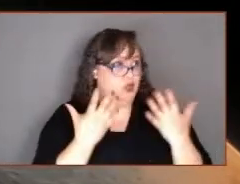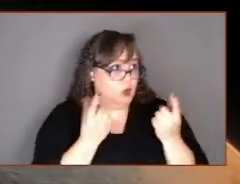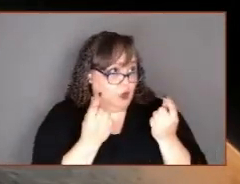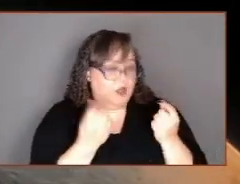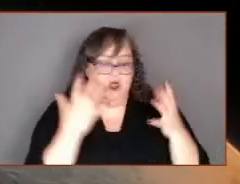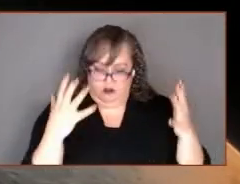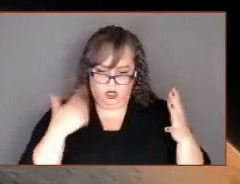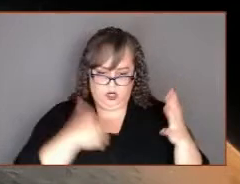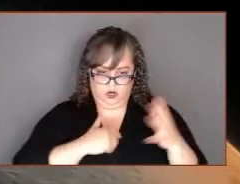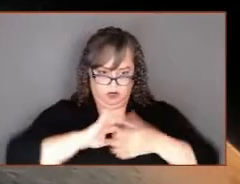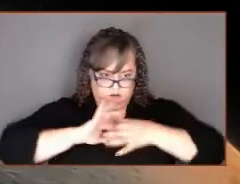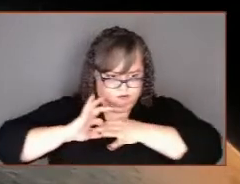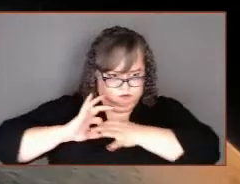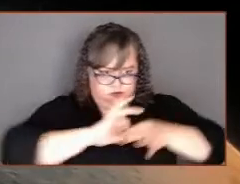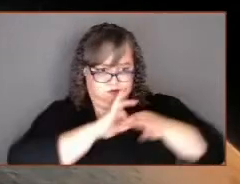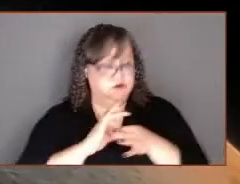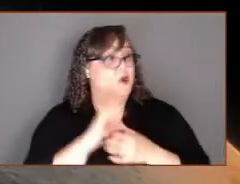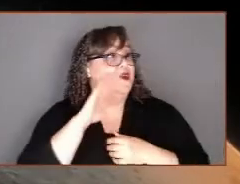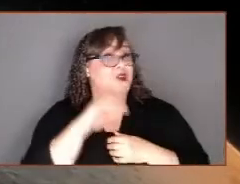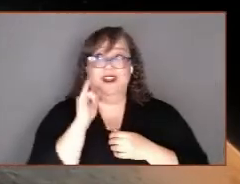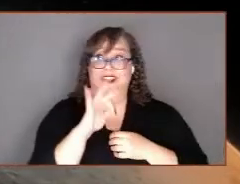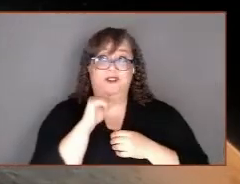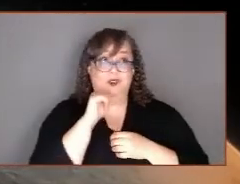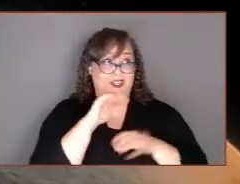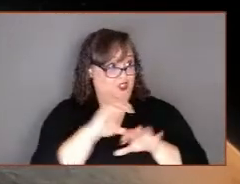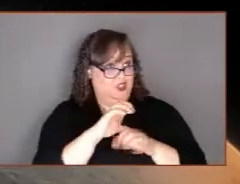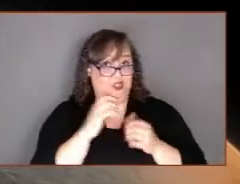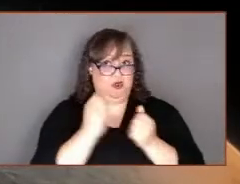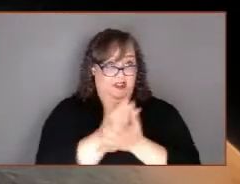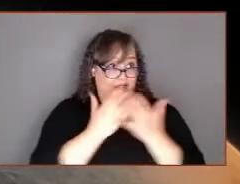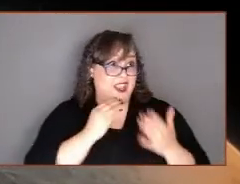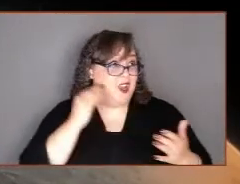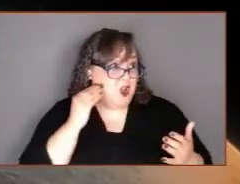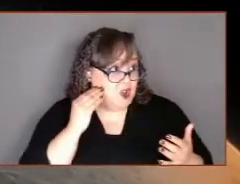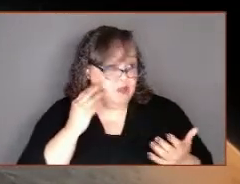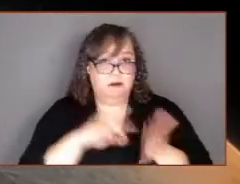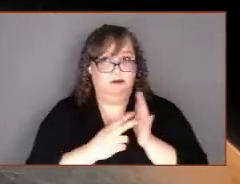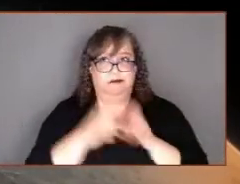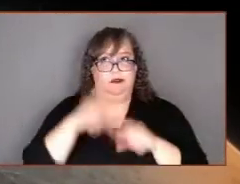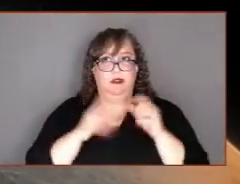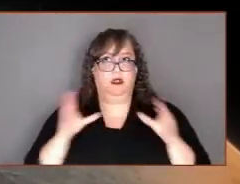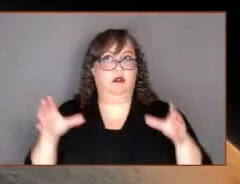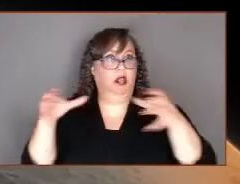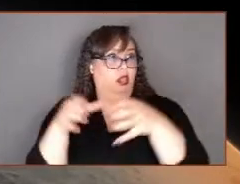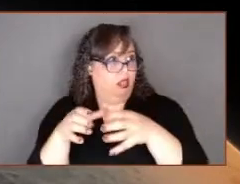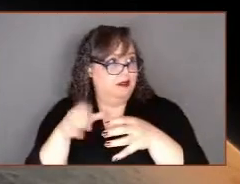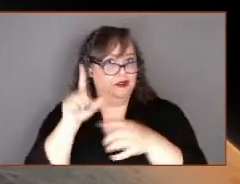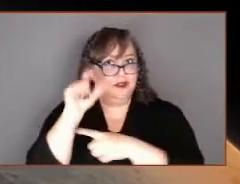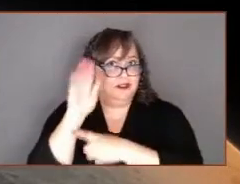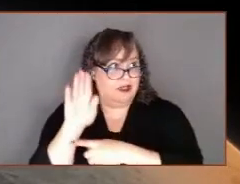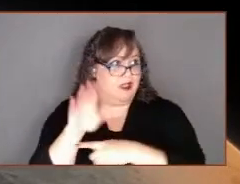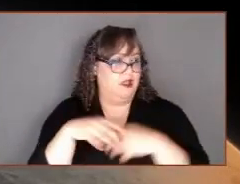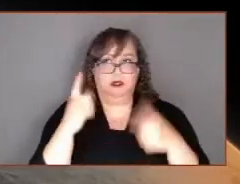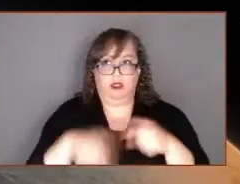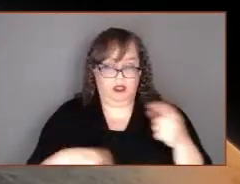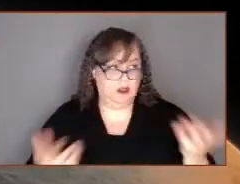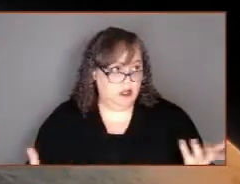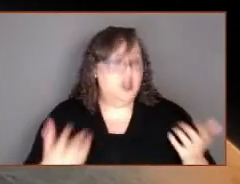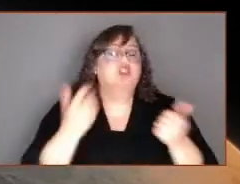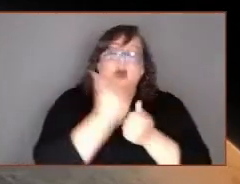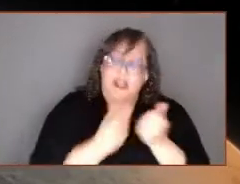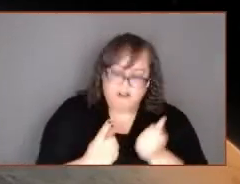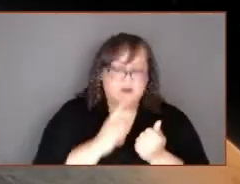if you didn't do your stuff at home, you couldn't meet at the lab or someone else could do your job. So everyone came together and kind of did their part, knowing that we were counting on